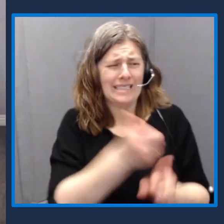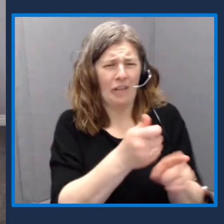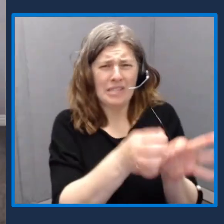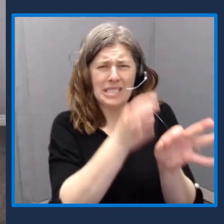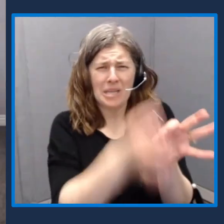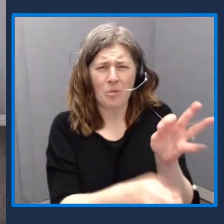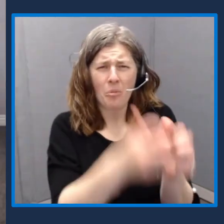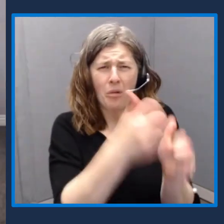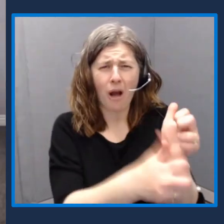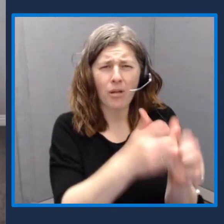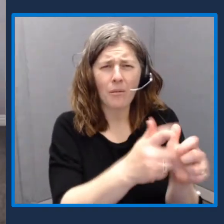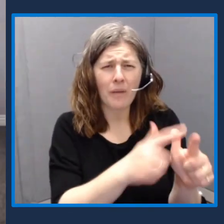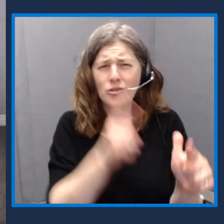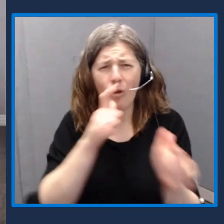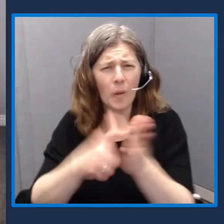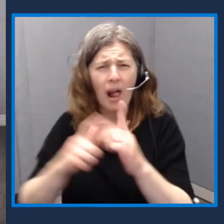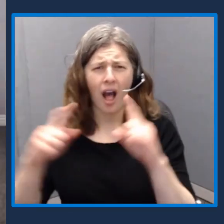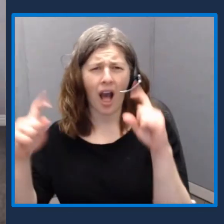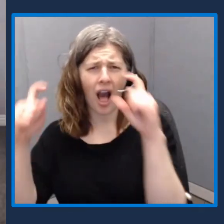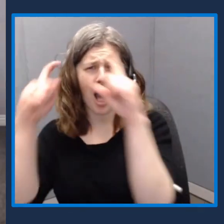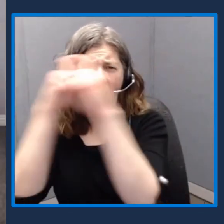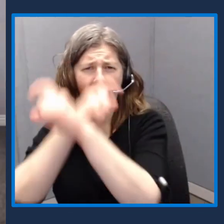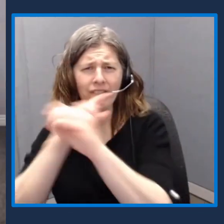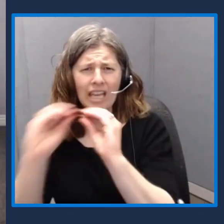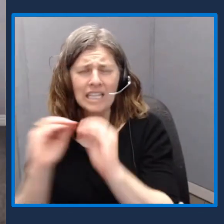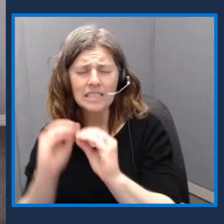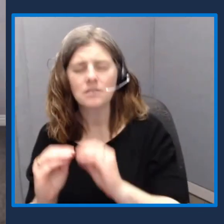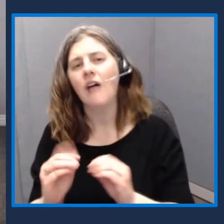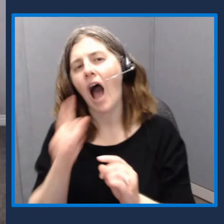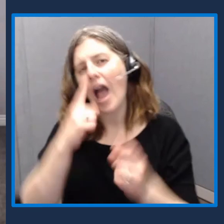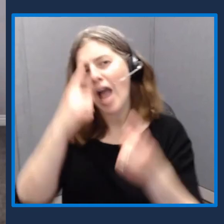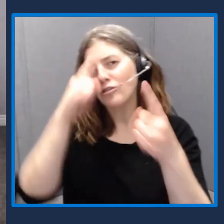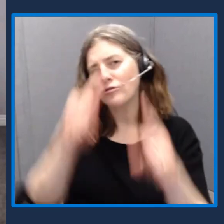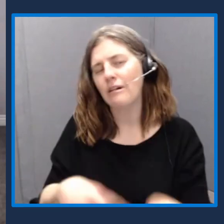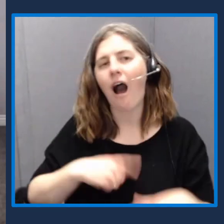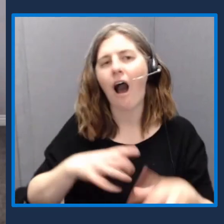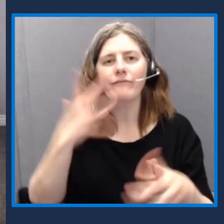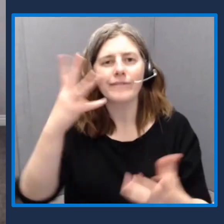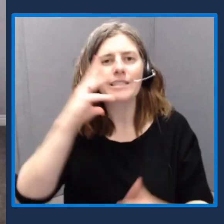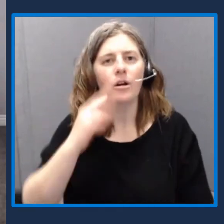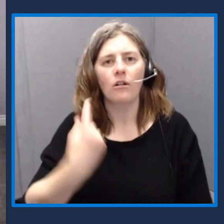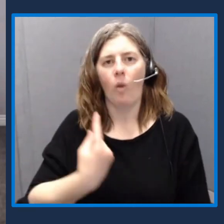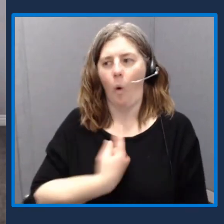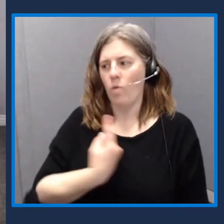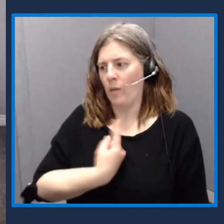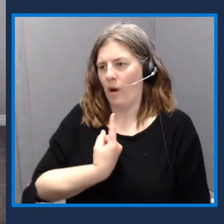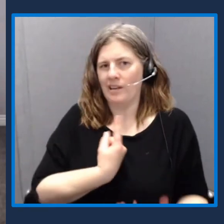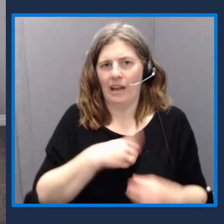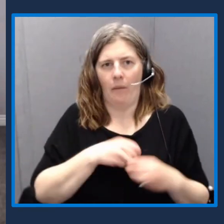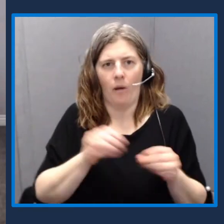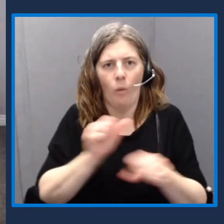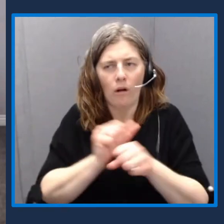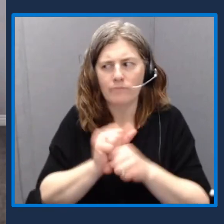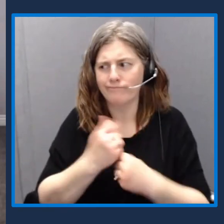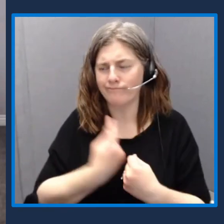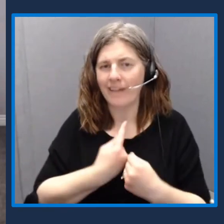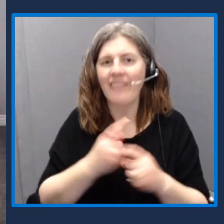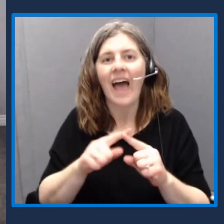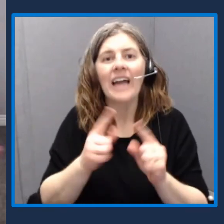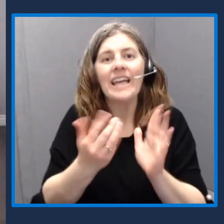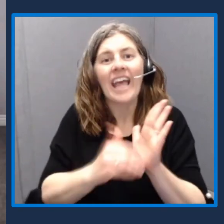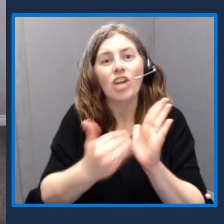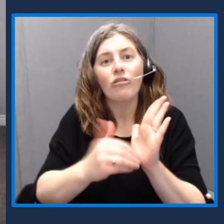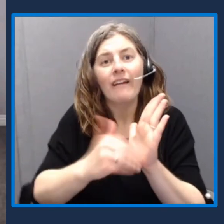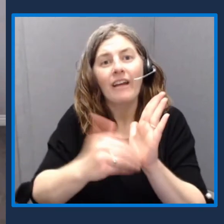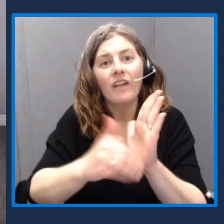But I totally agree with these pitfalls. I also have experienced the lone wolf. I think that iterative approach, as with anything, we're